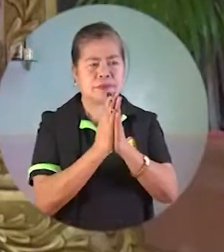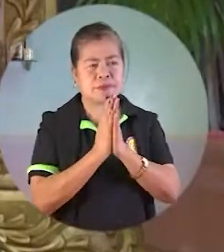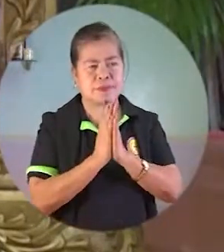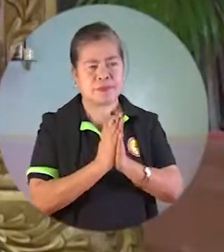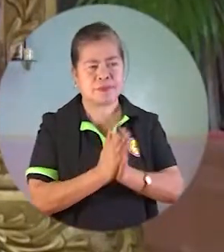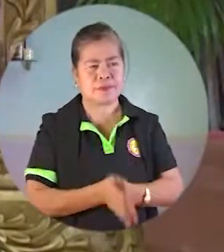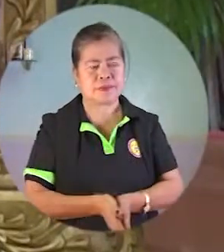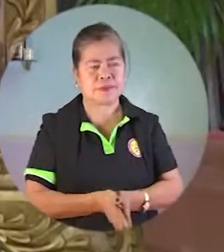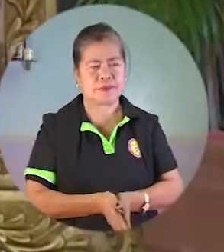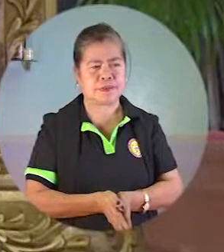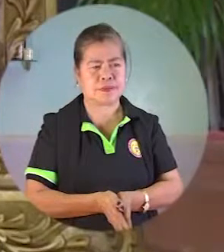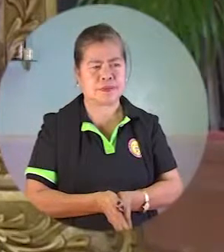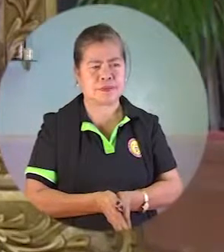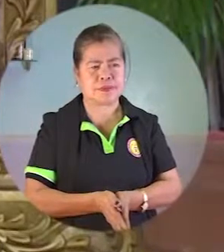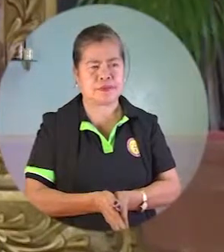Amen.